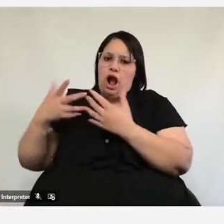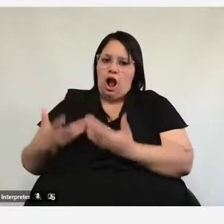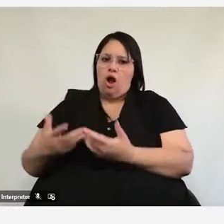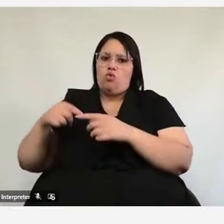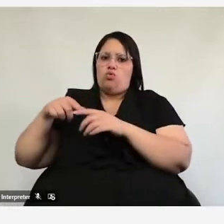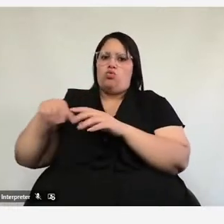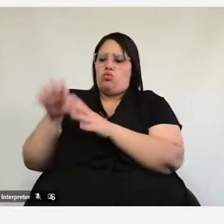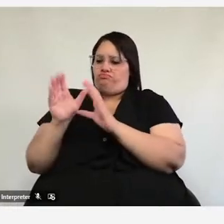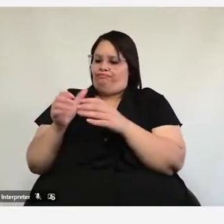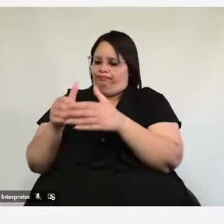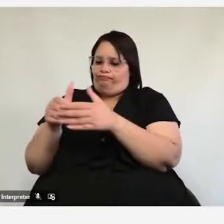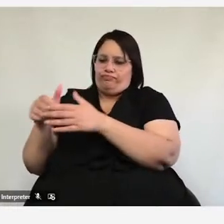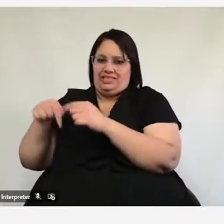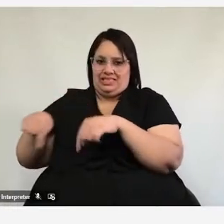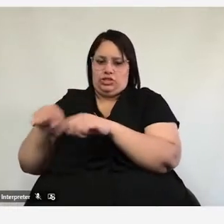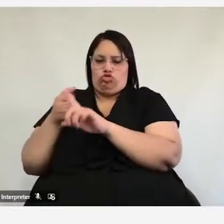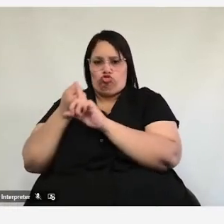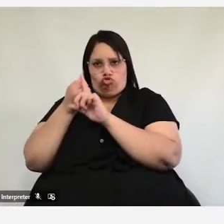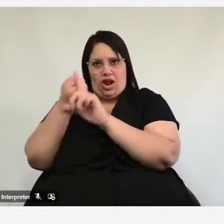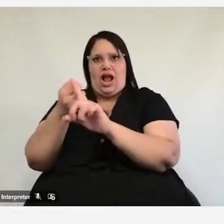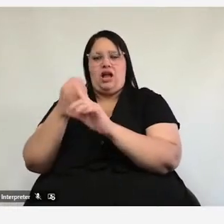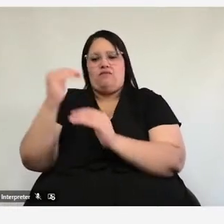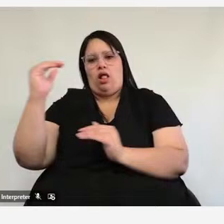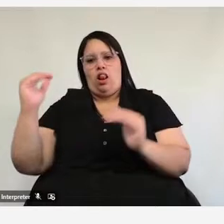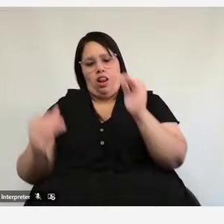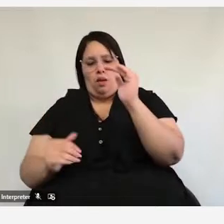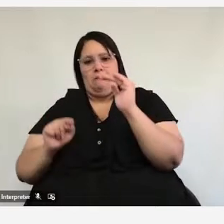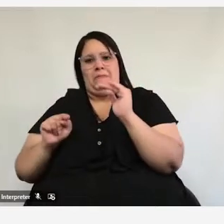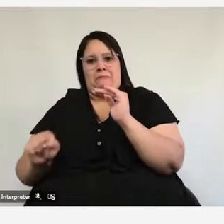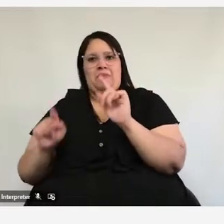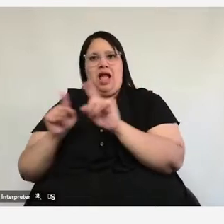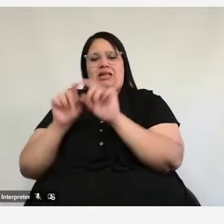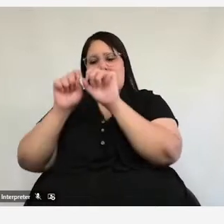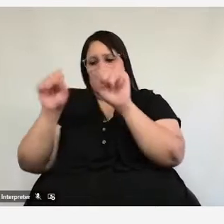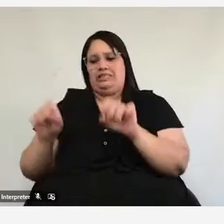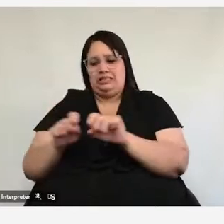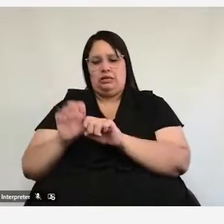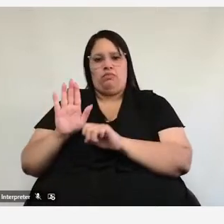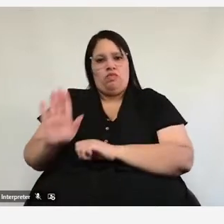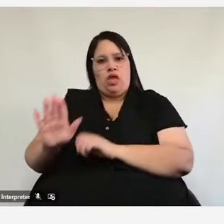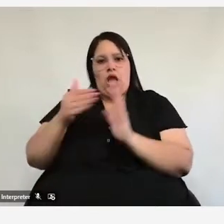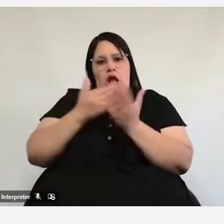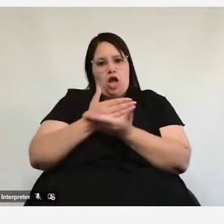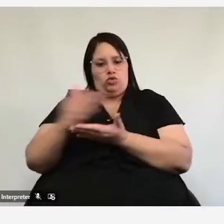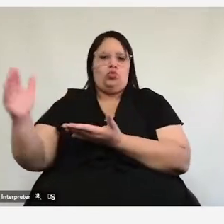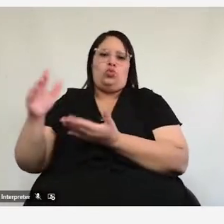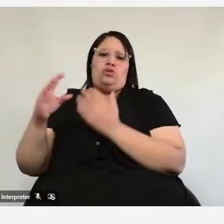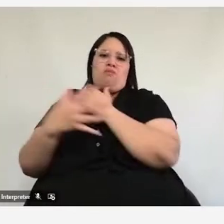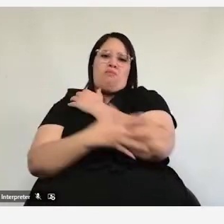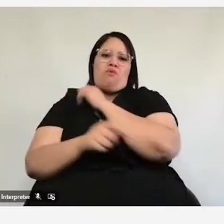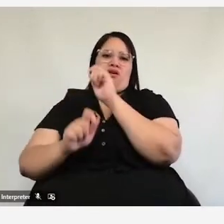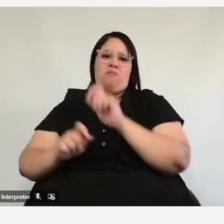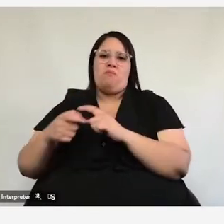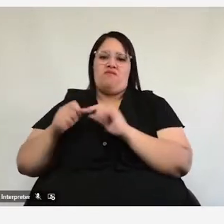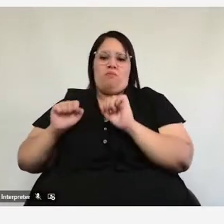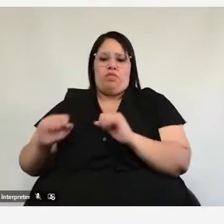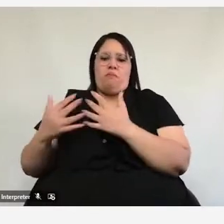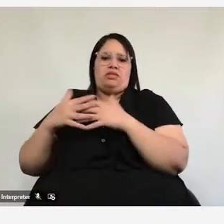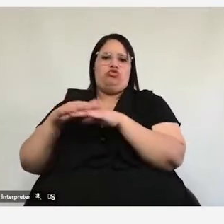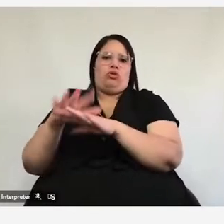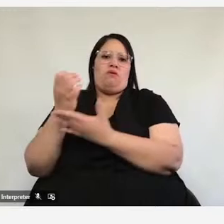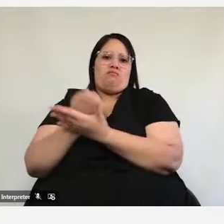policies that are actually driving inequality and systematically excluding the poor from the mainstream